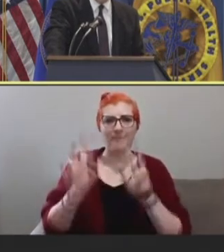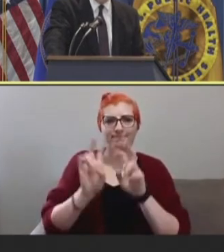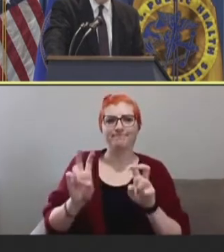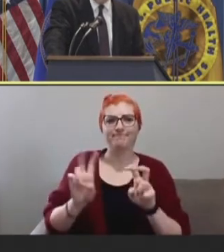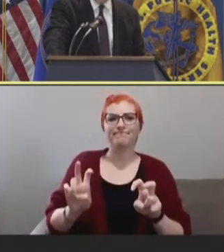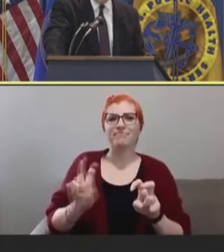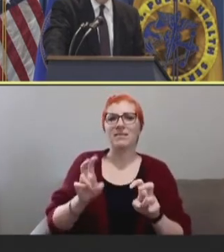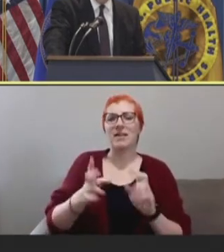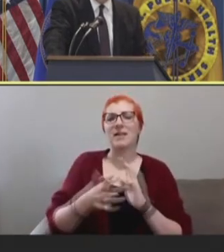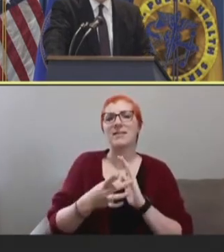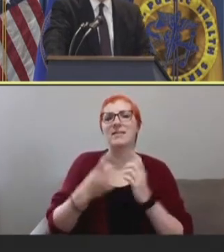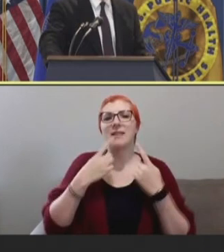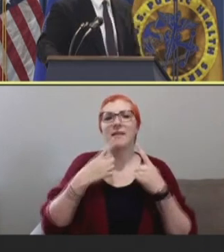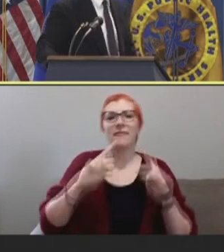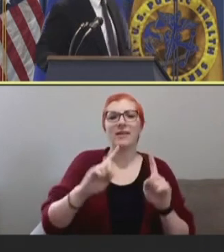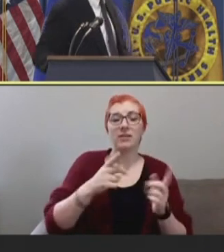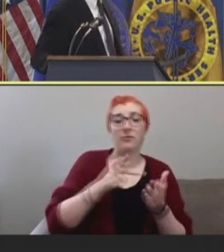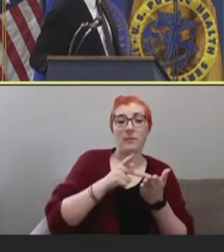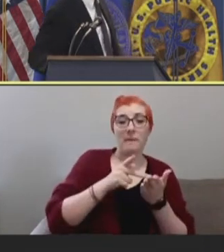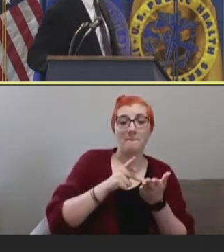platforms.